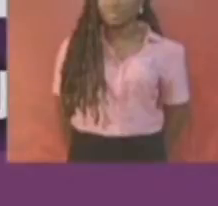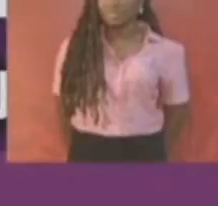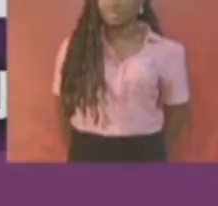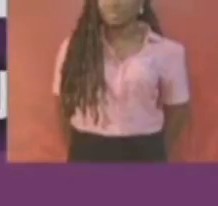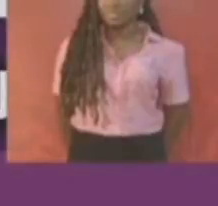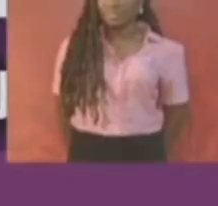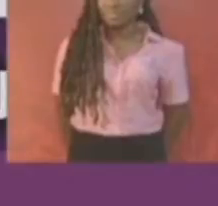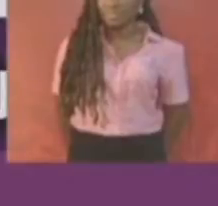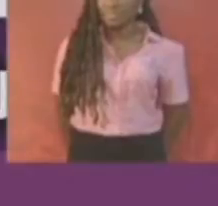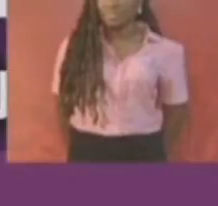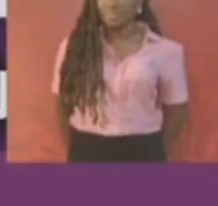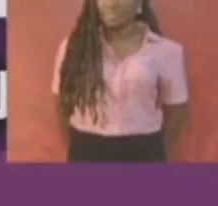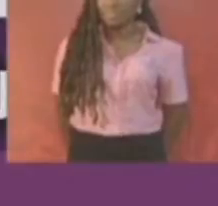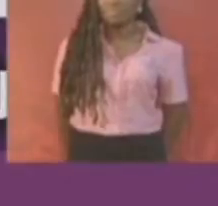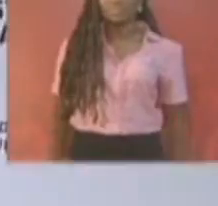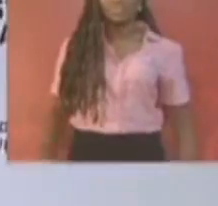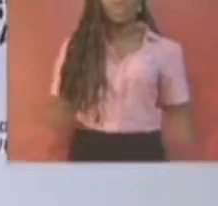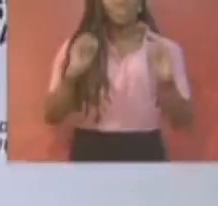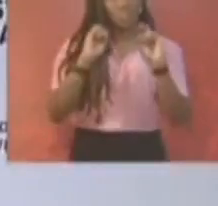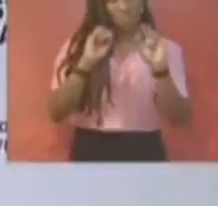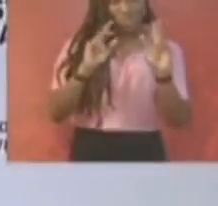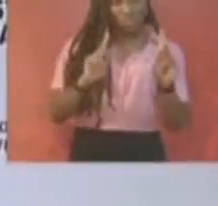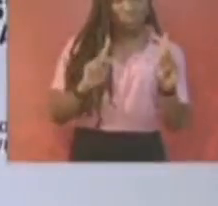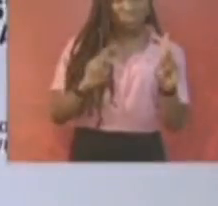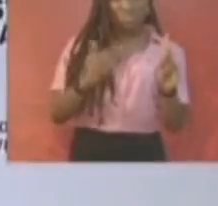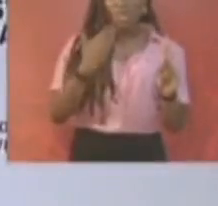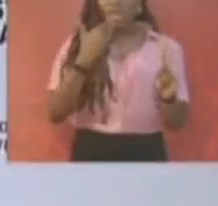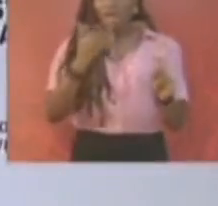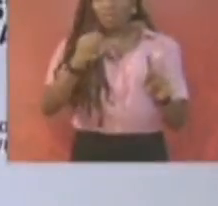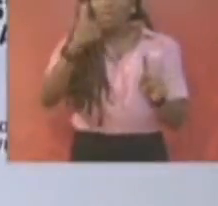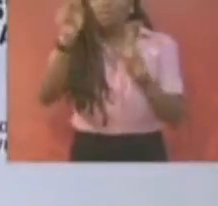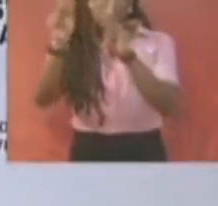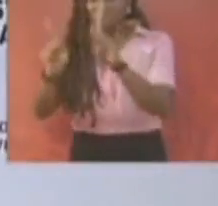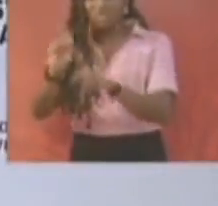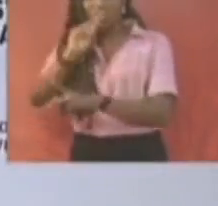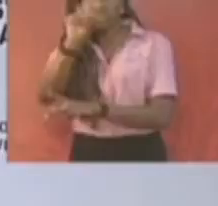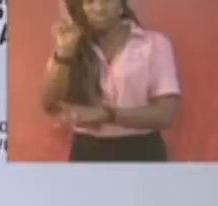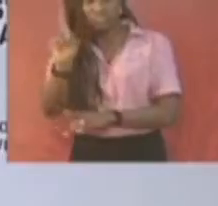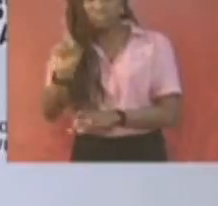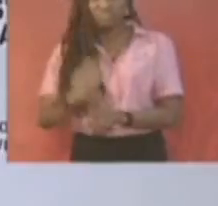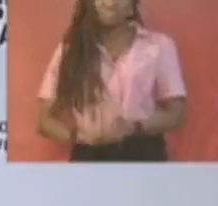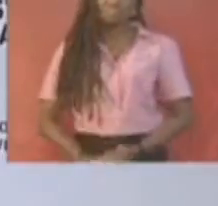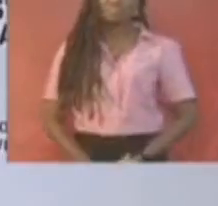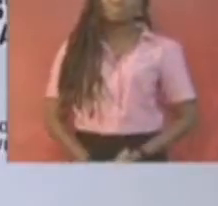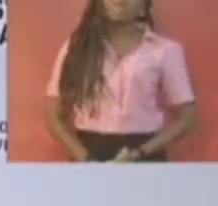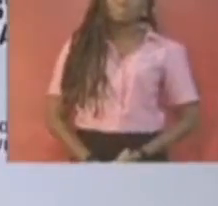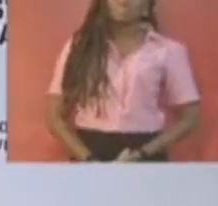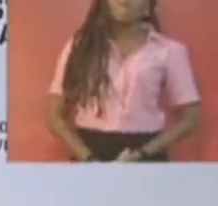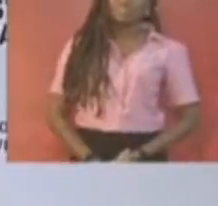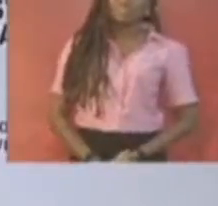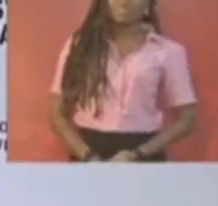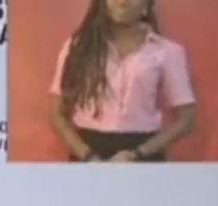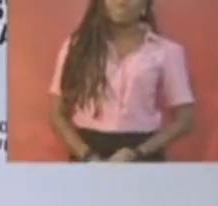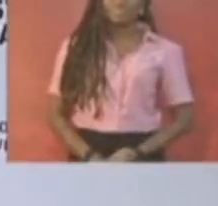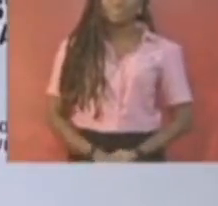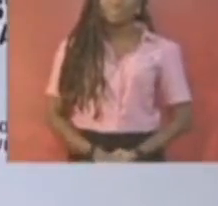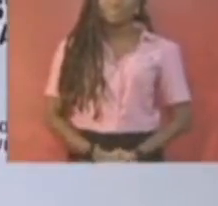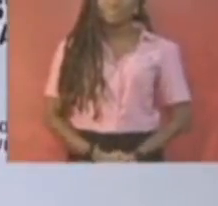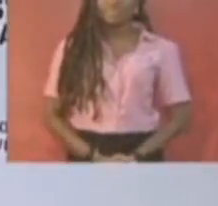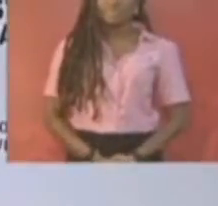Okay, we'll get back to CL Communications, so we move to AZP News.